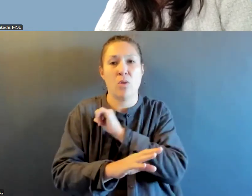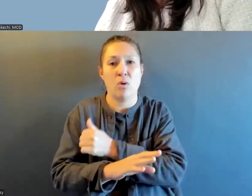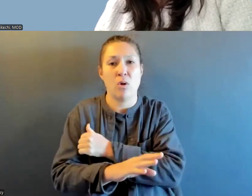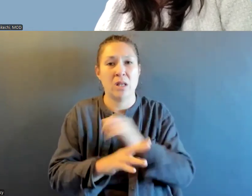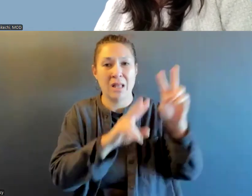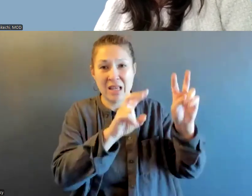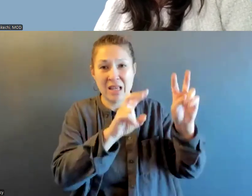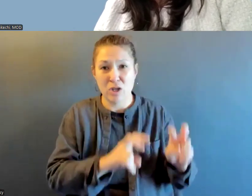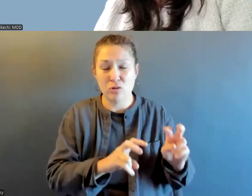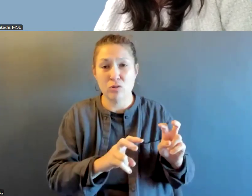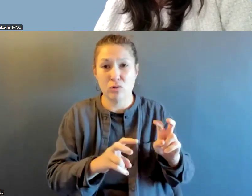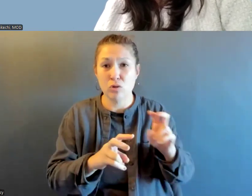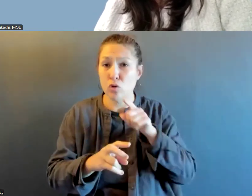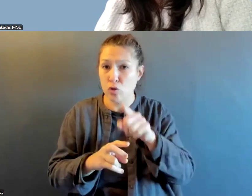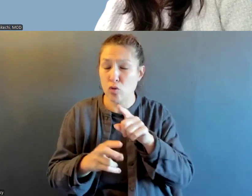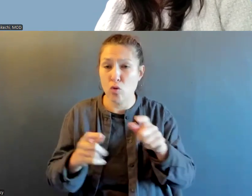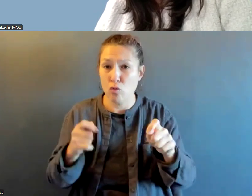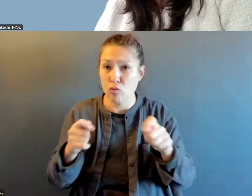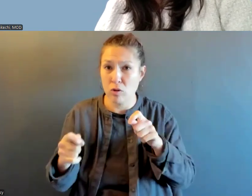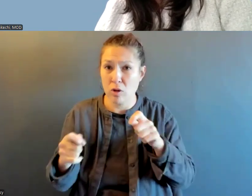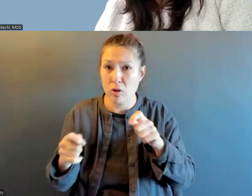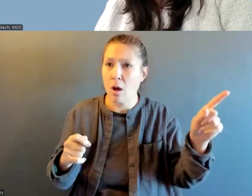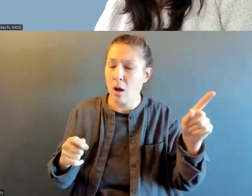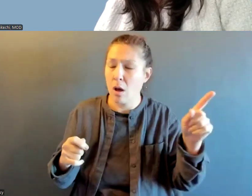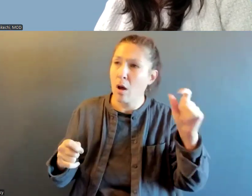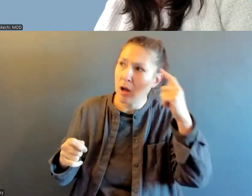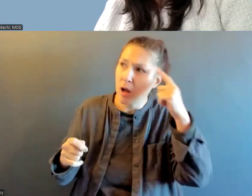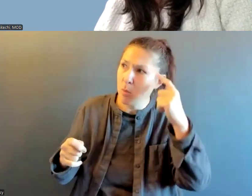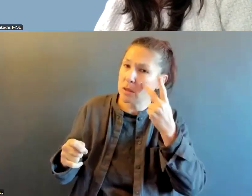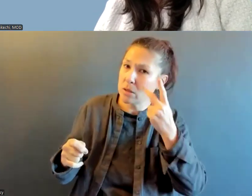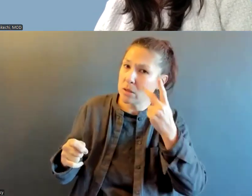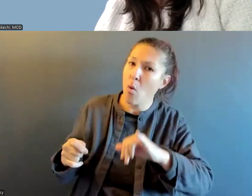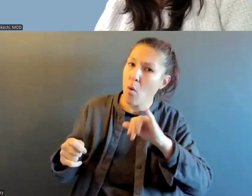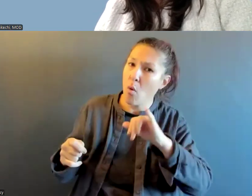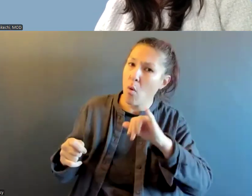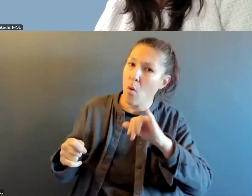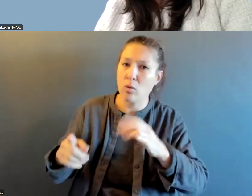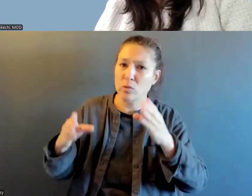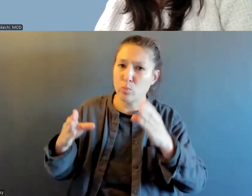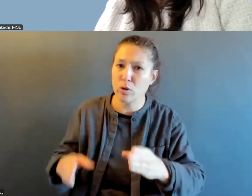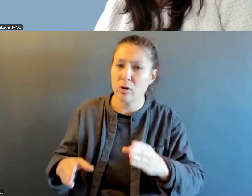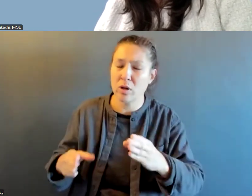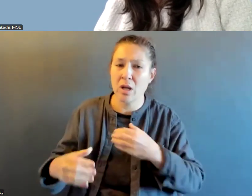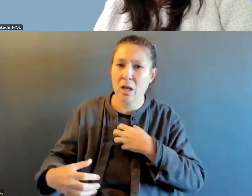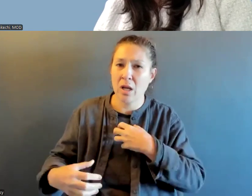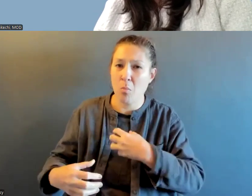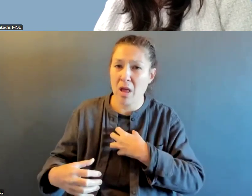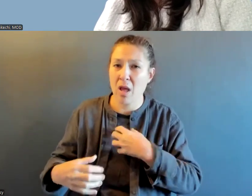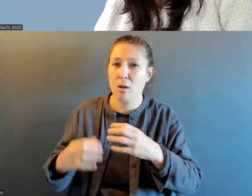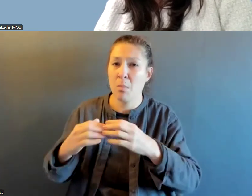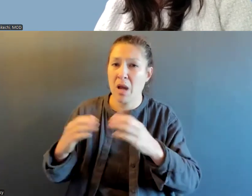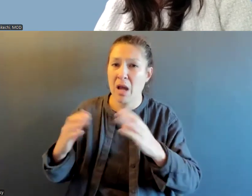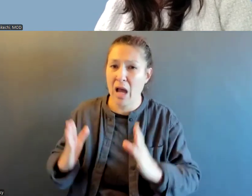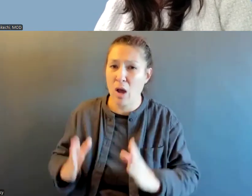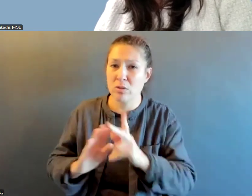in power and in charge can start to understand that, okay, this person complained about some housing policies,